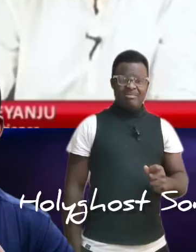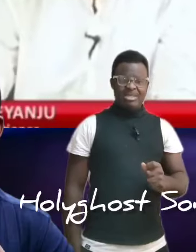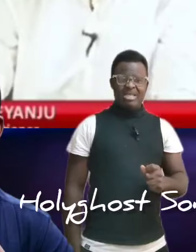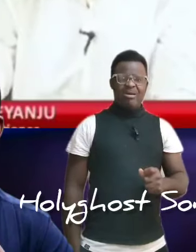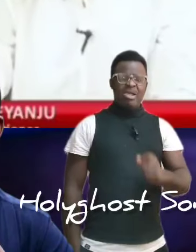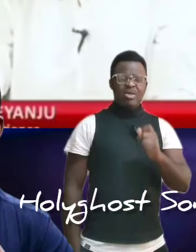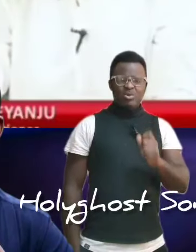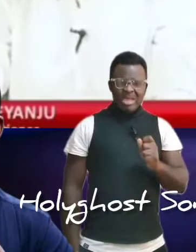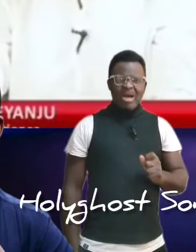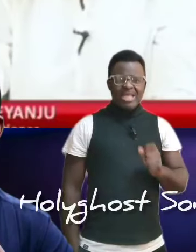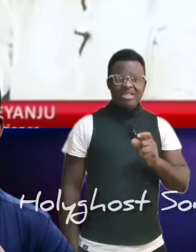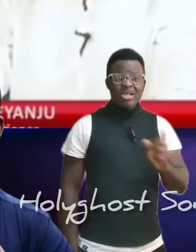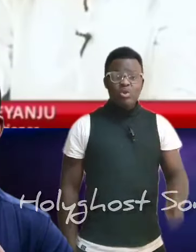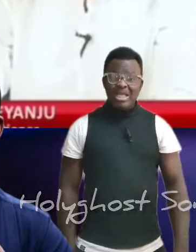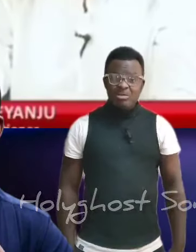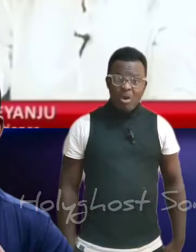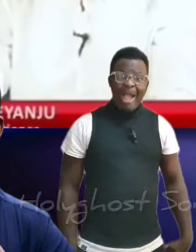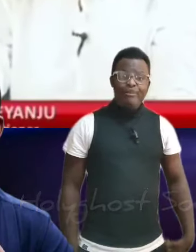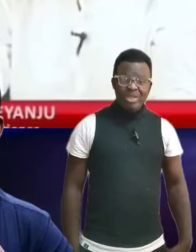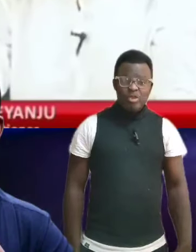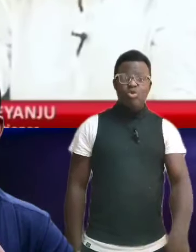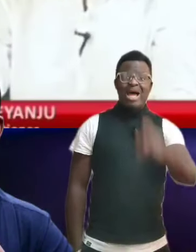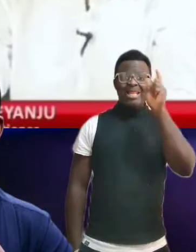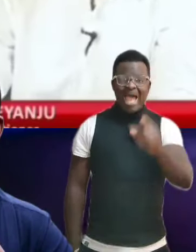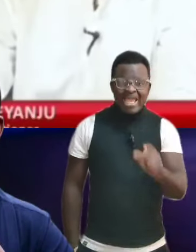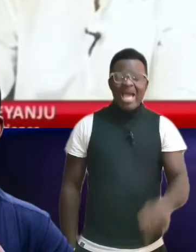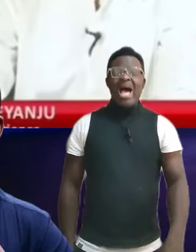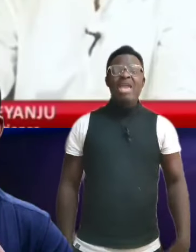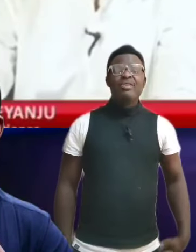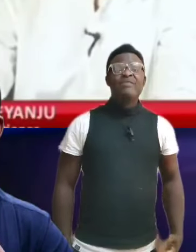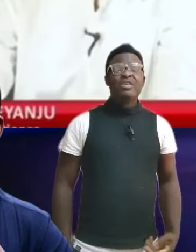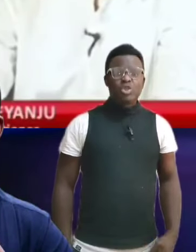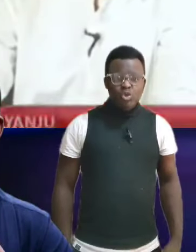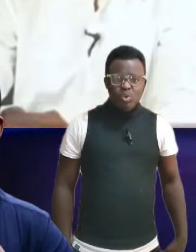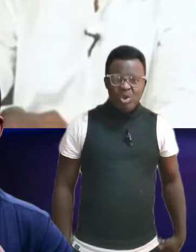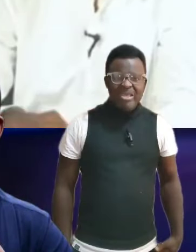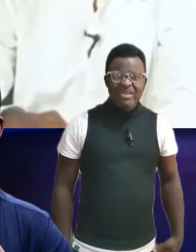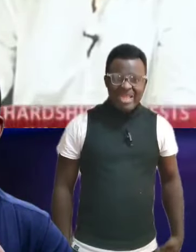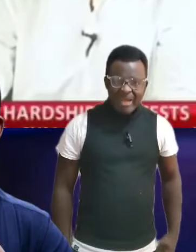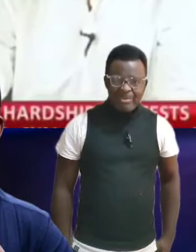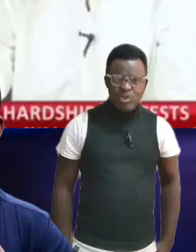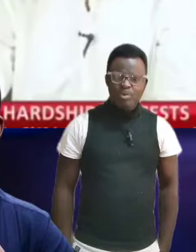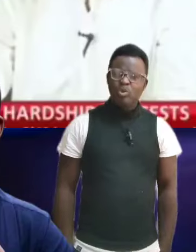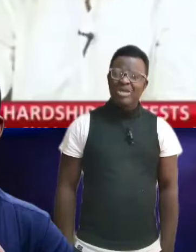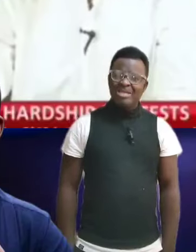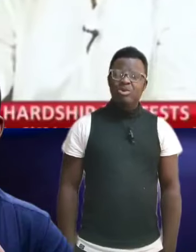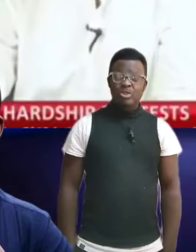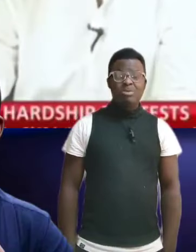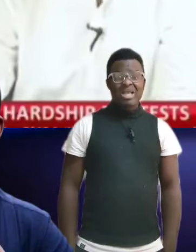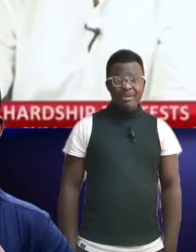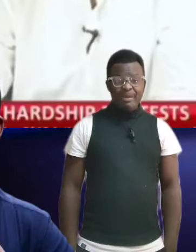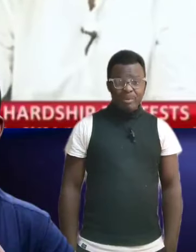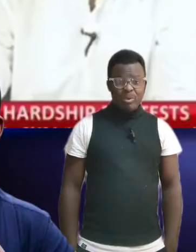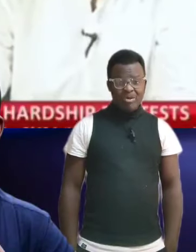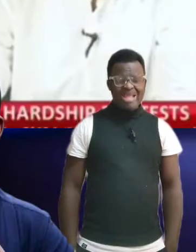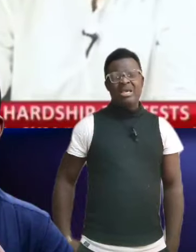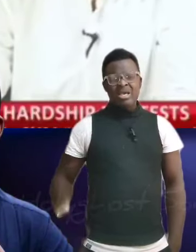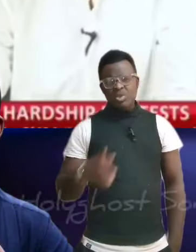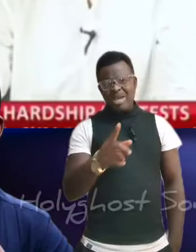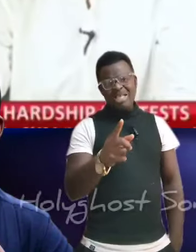people, look at all the people today. You see policemen acting like politicians, making careless